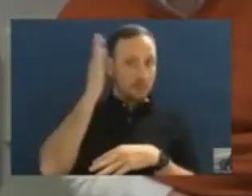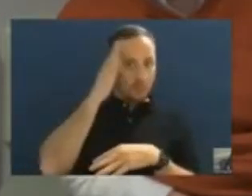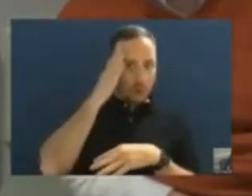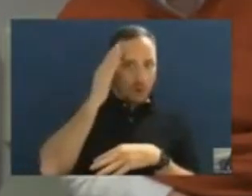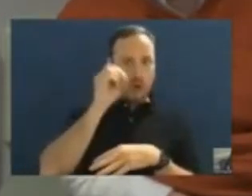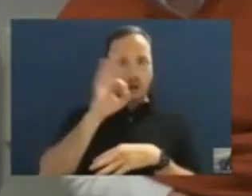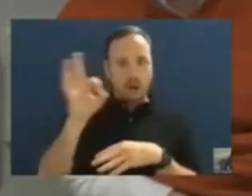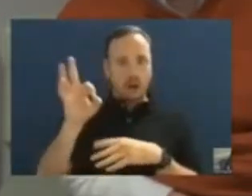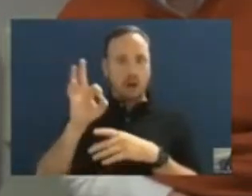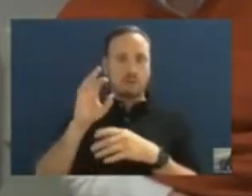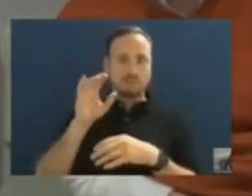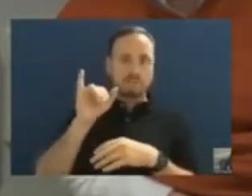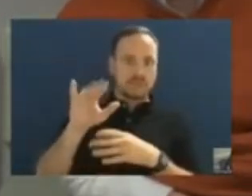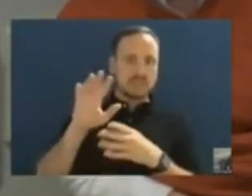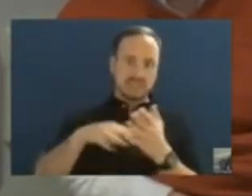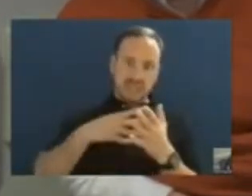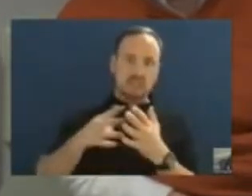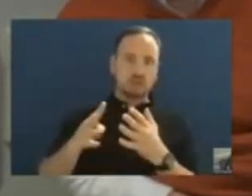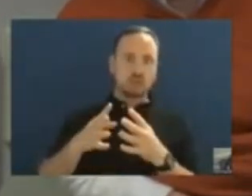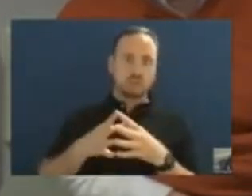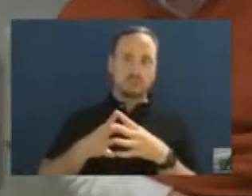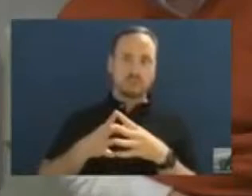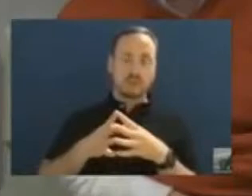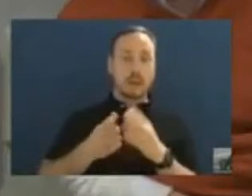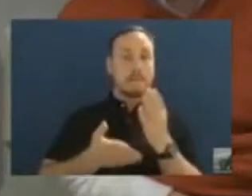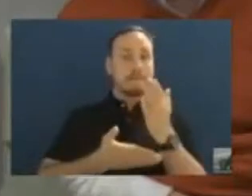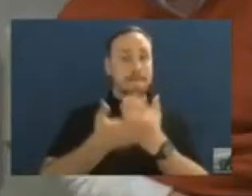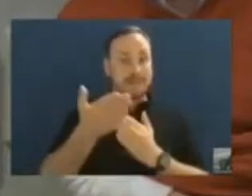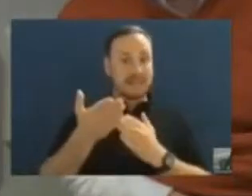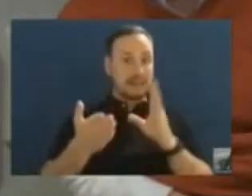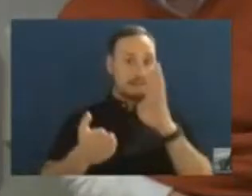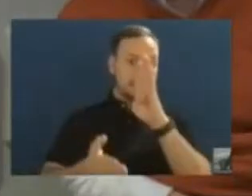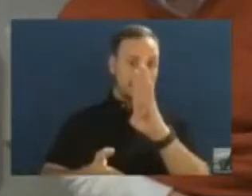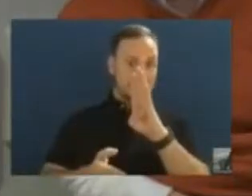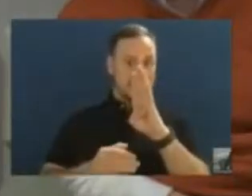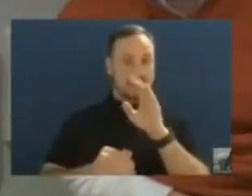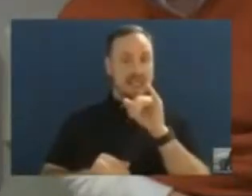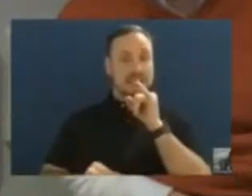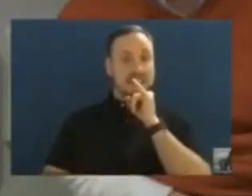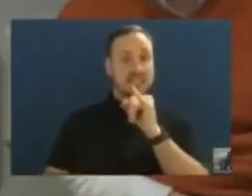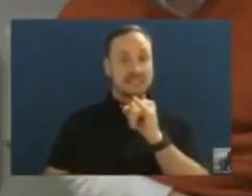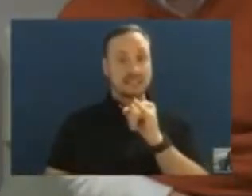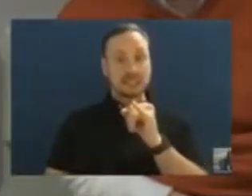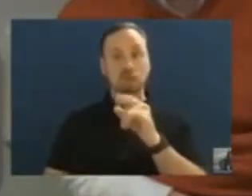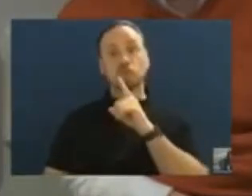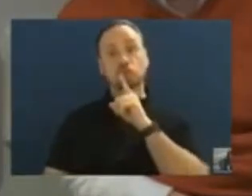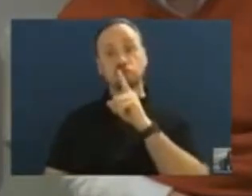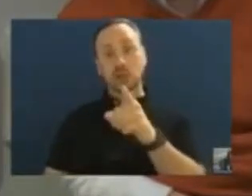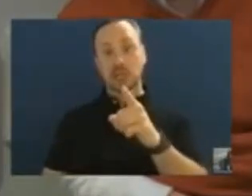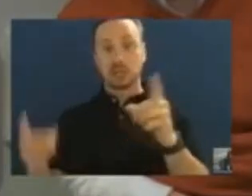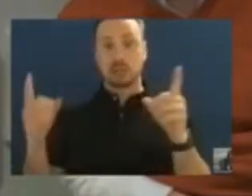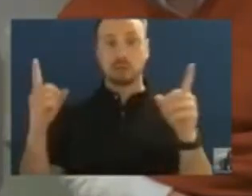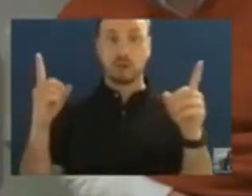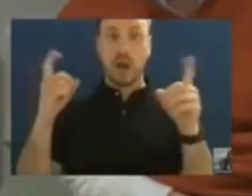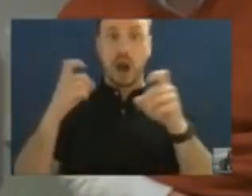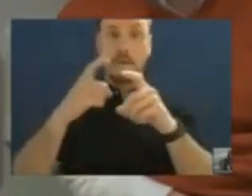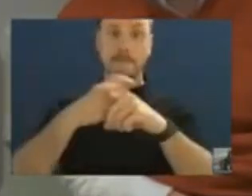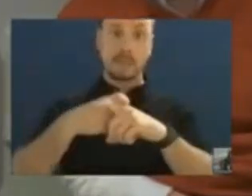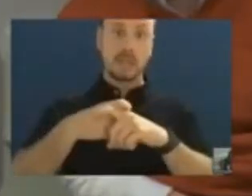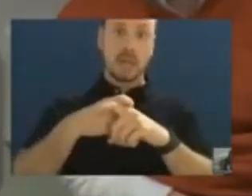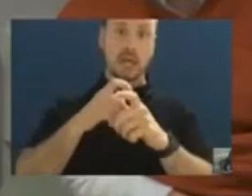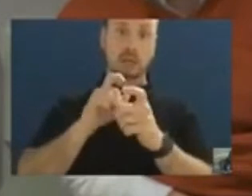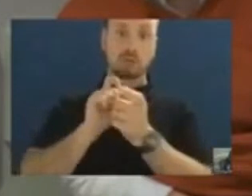know that Plan B, moving to Plan B, is a really complex